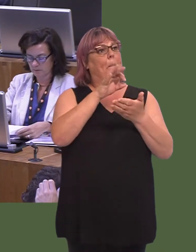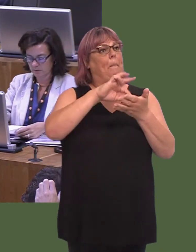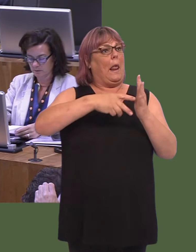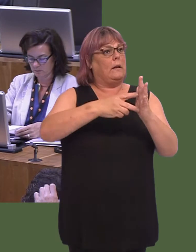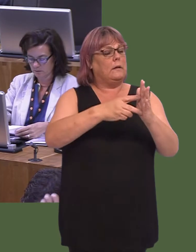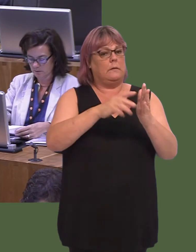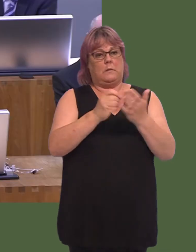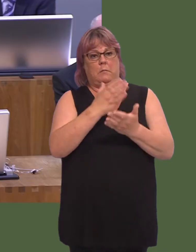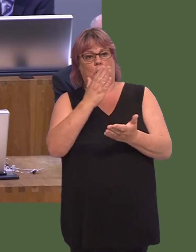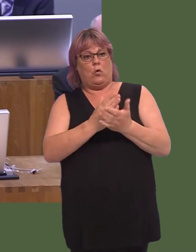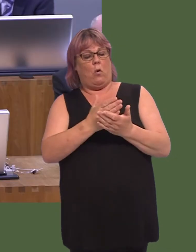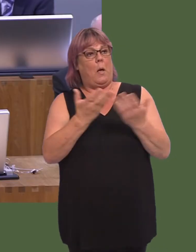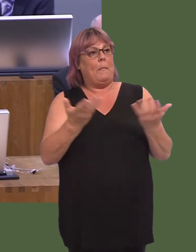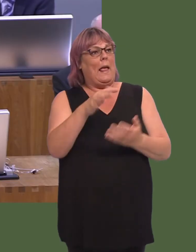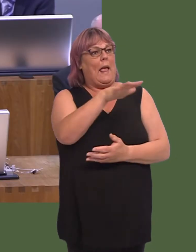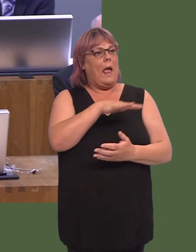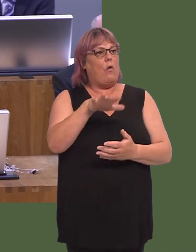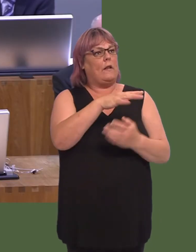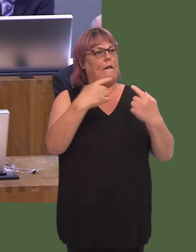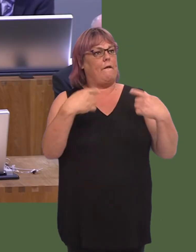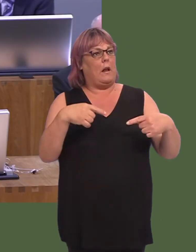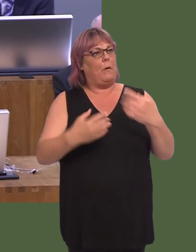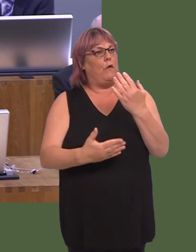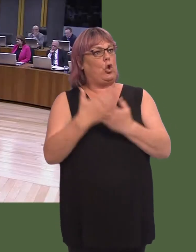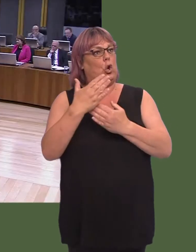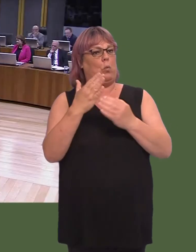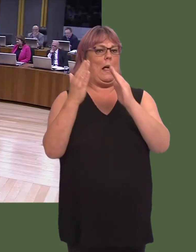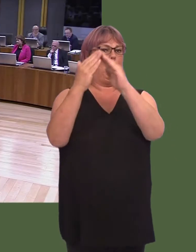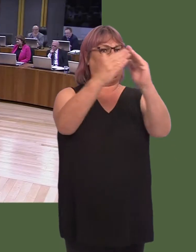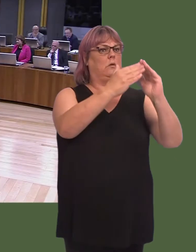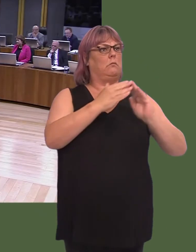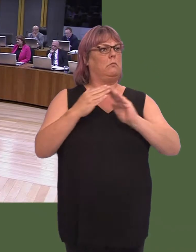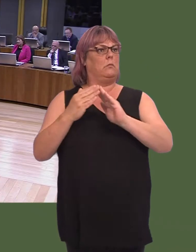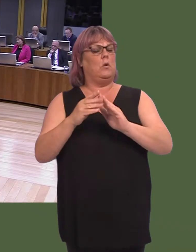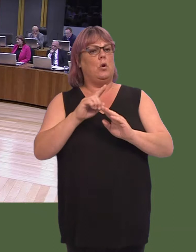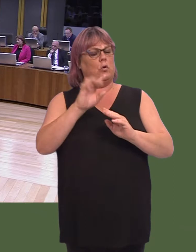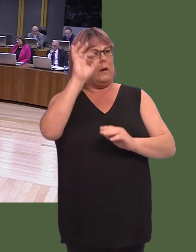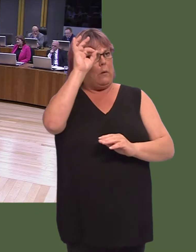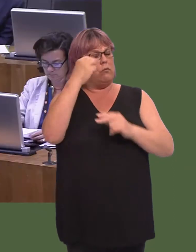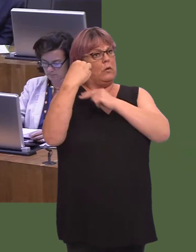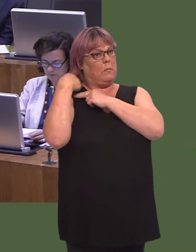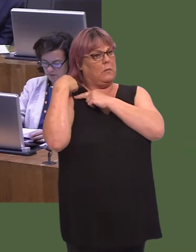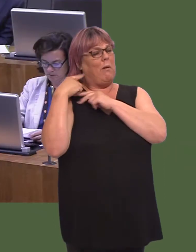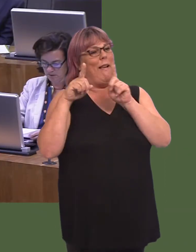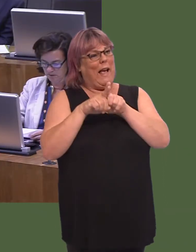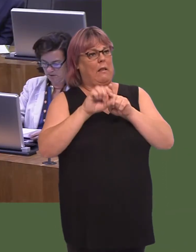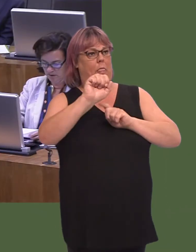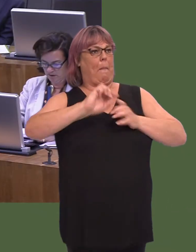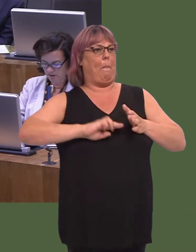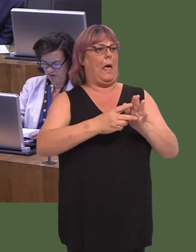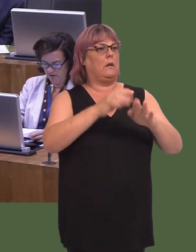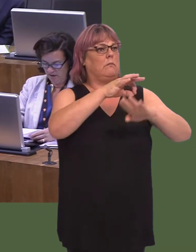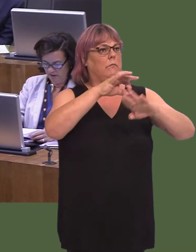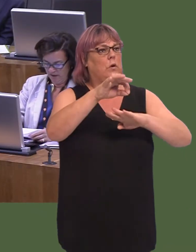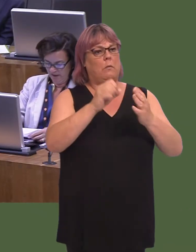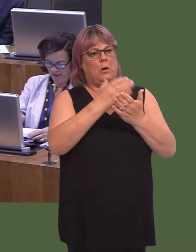planners, ensuring that play areas are available for new residents on new development. So there is a responsibility on local authorities and